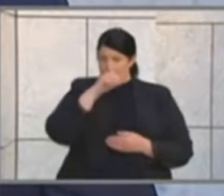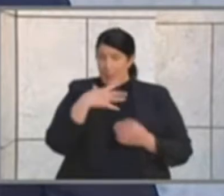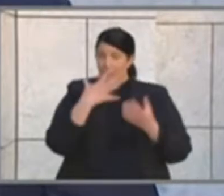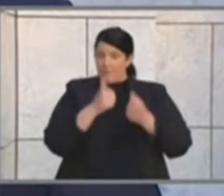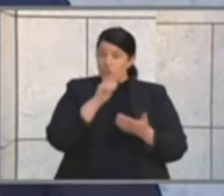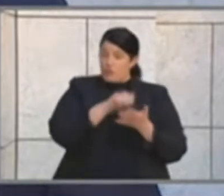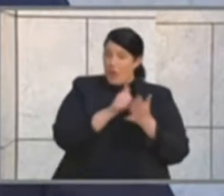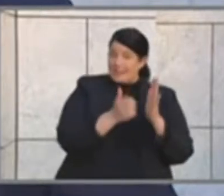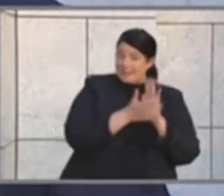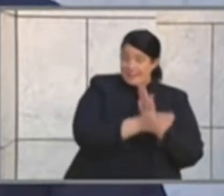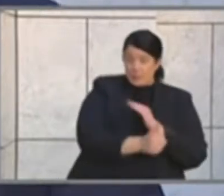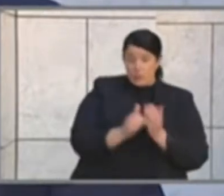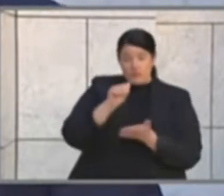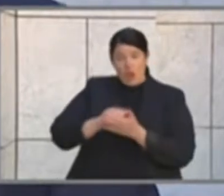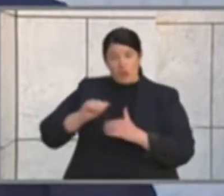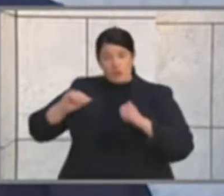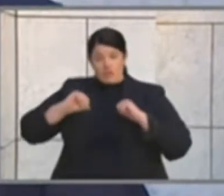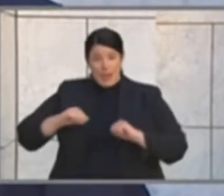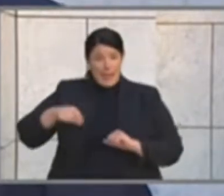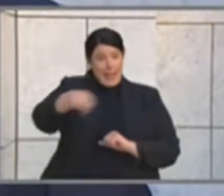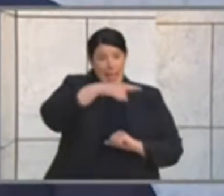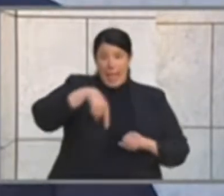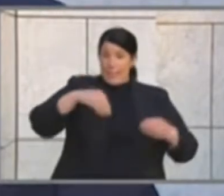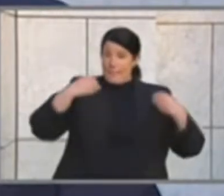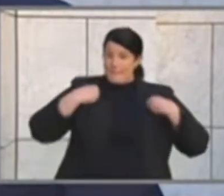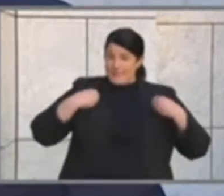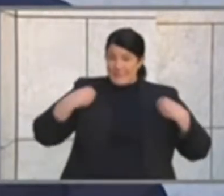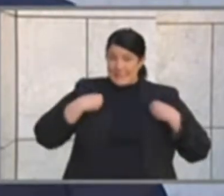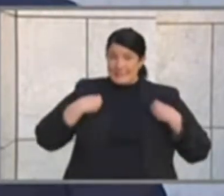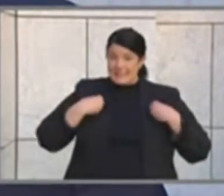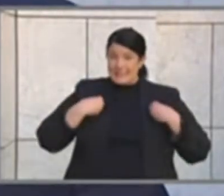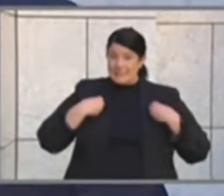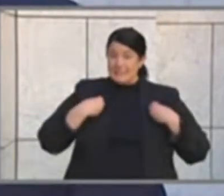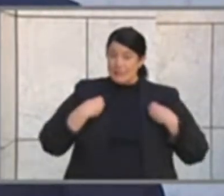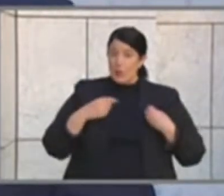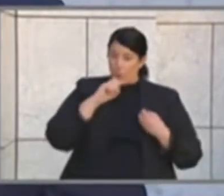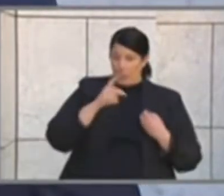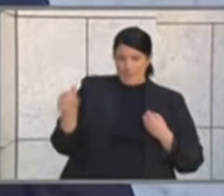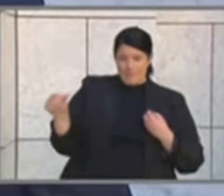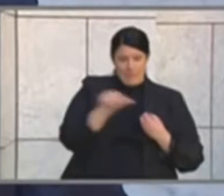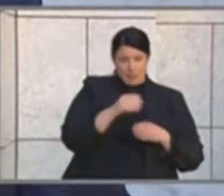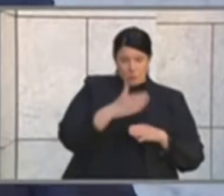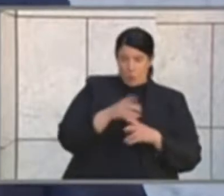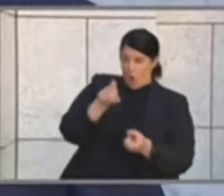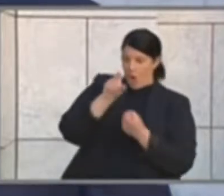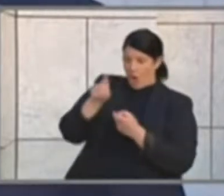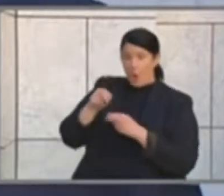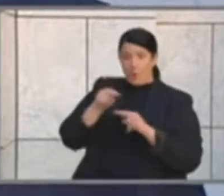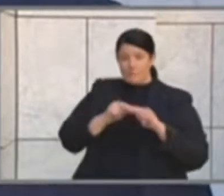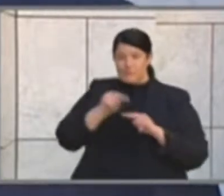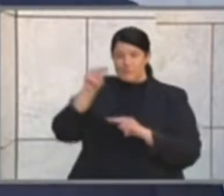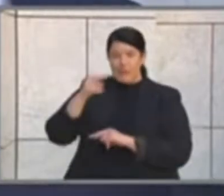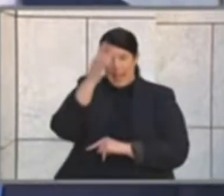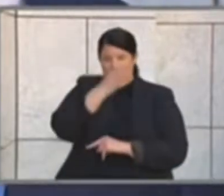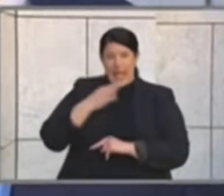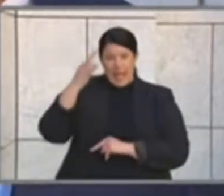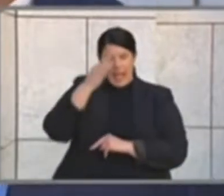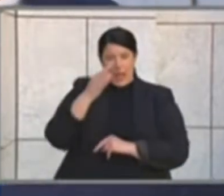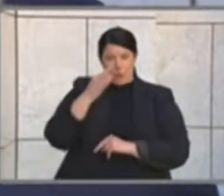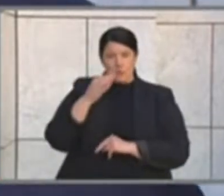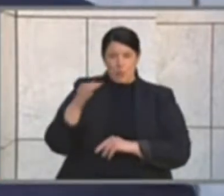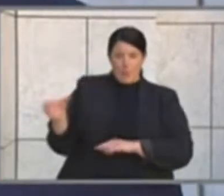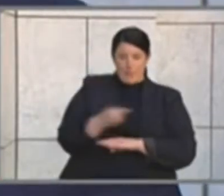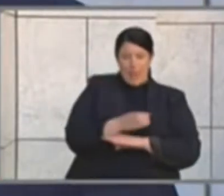training and the businesses that they work for and that will be looking to employ them and rehire them or increase their hours or restore their